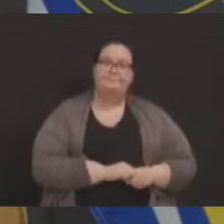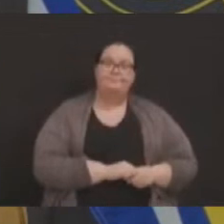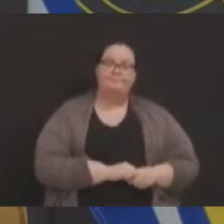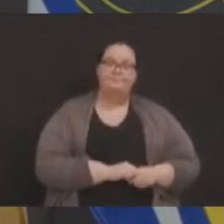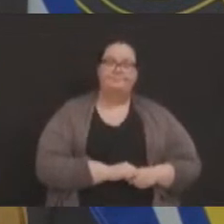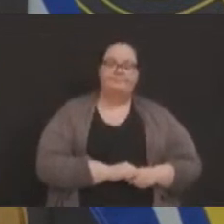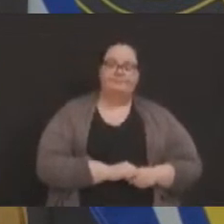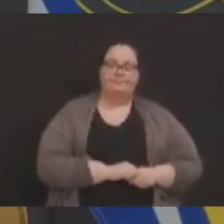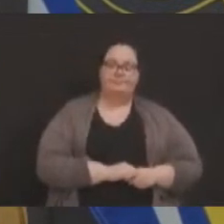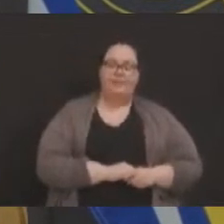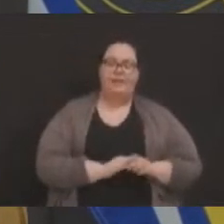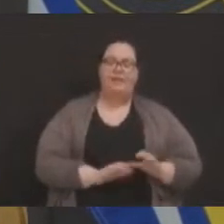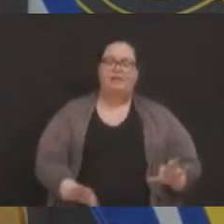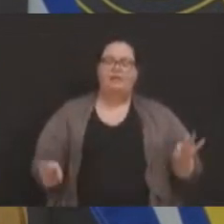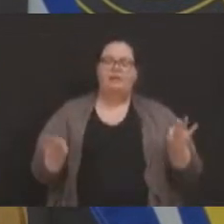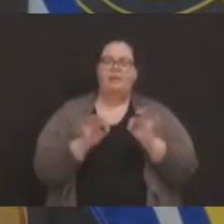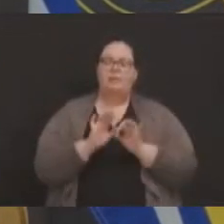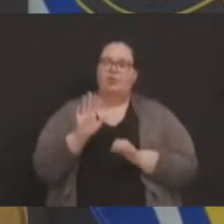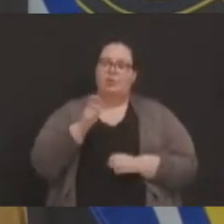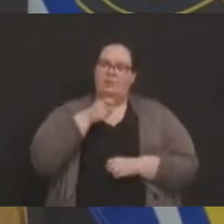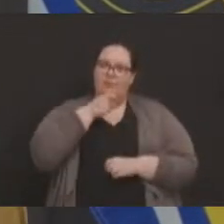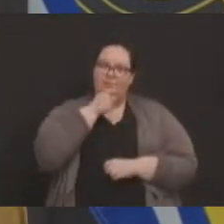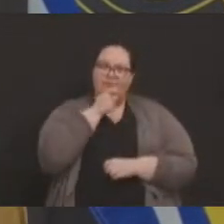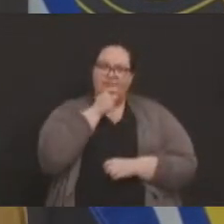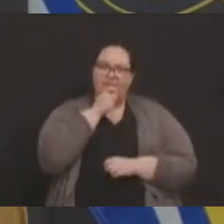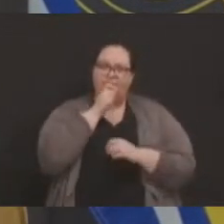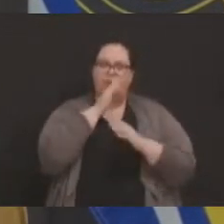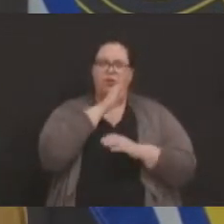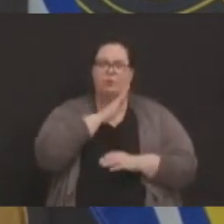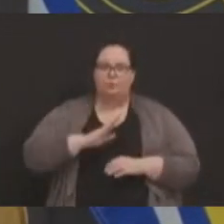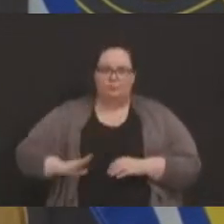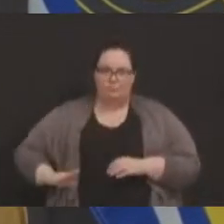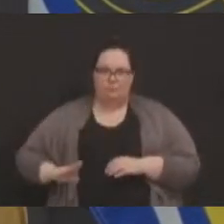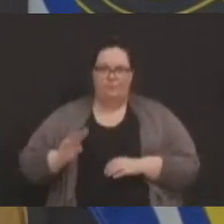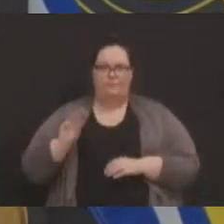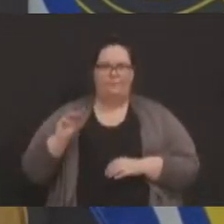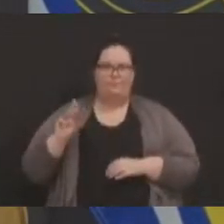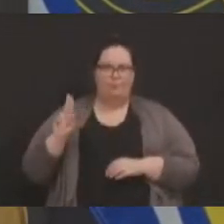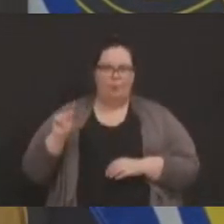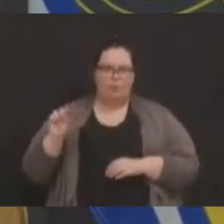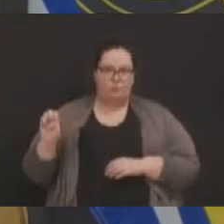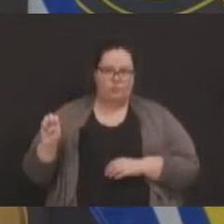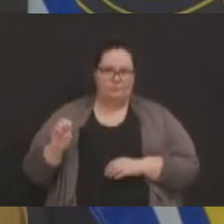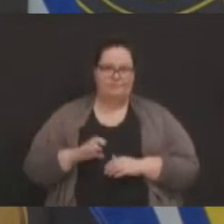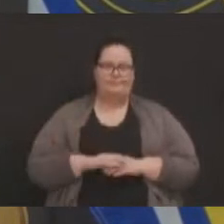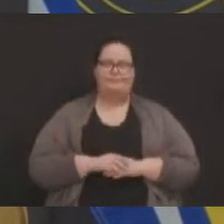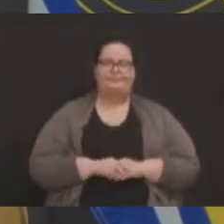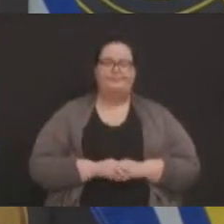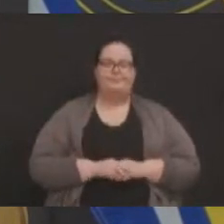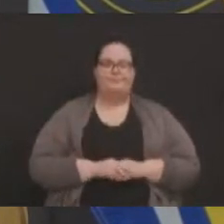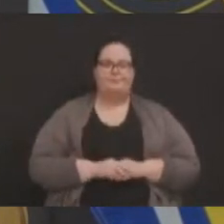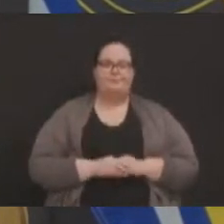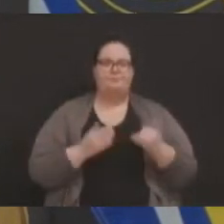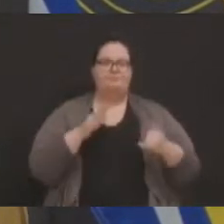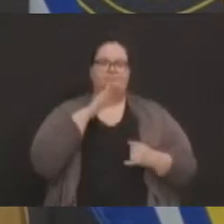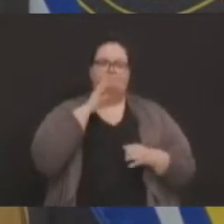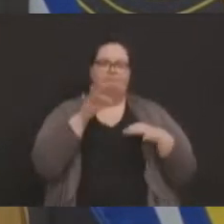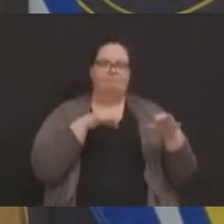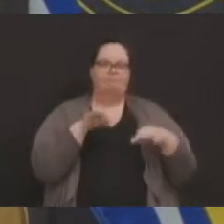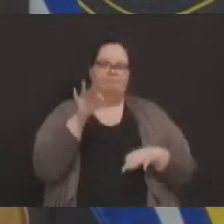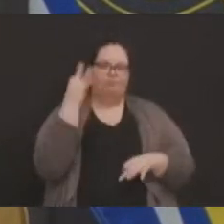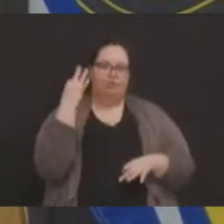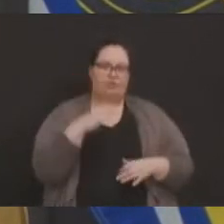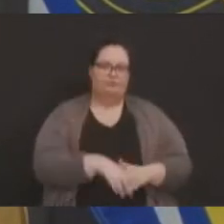Nous allons maintenant procéder aux questions des journalistes. Vous avez le droit de poser vos questions dans la